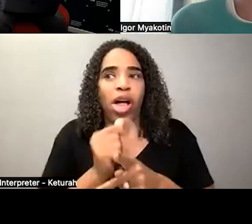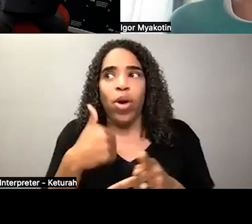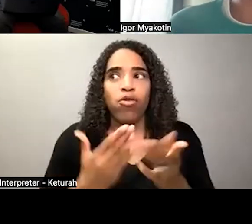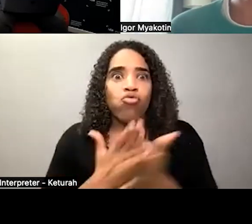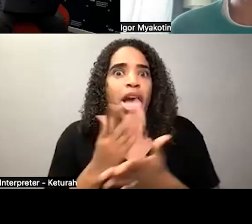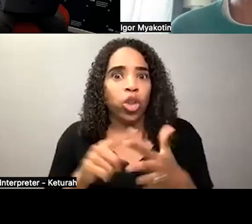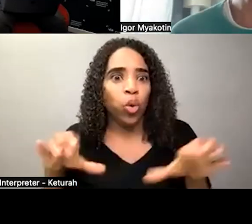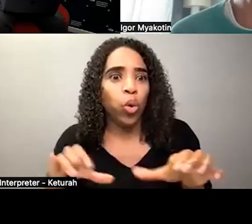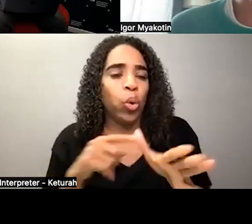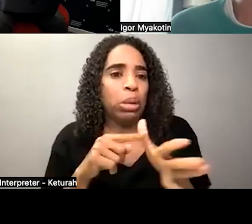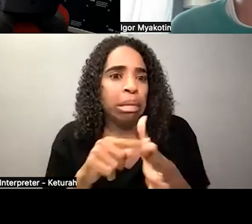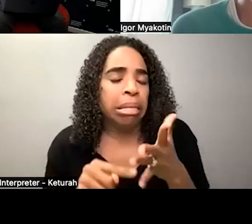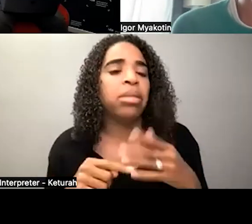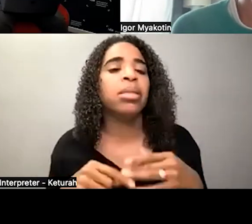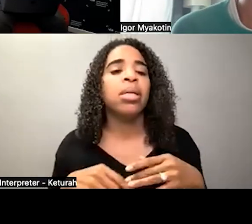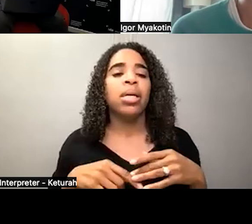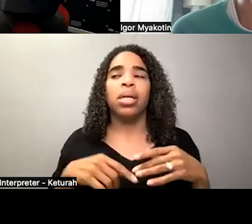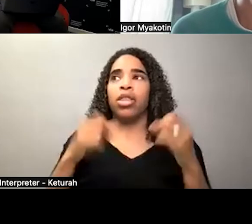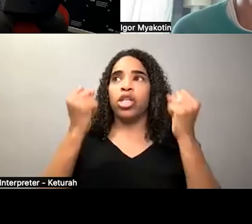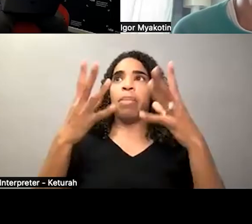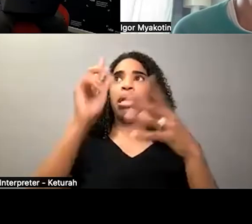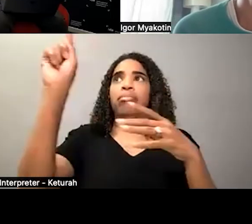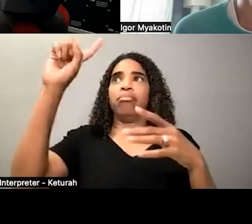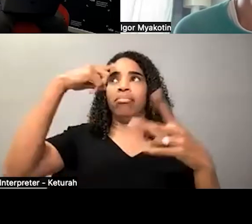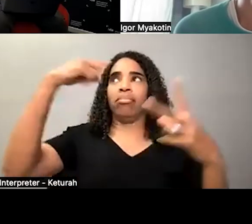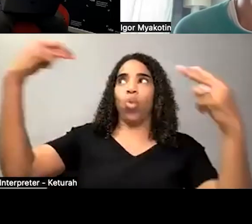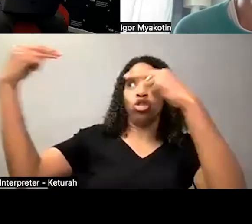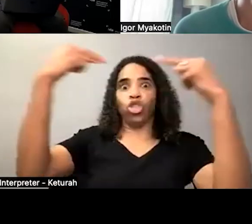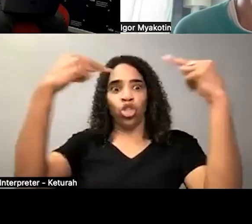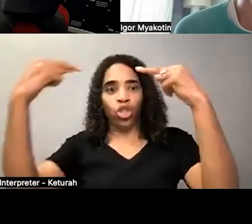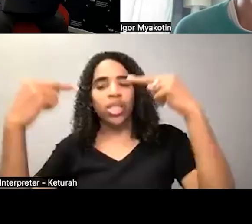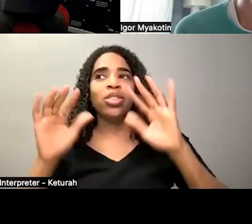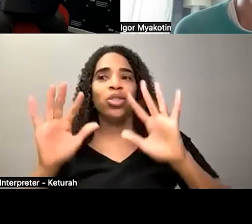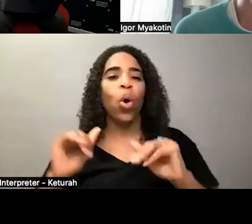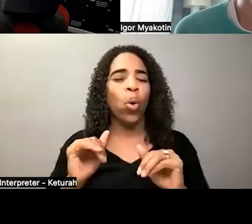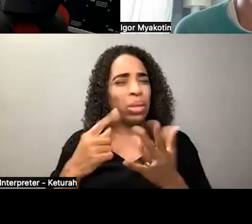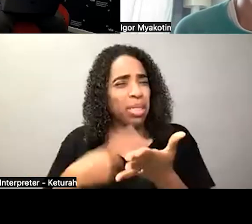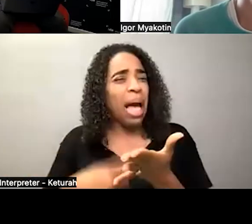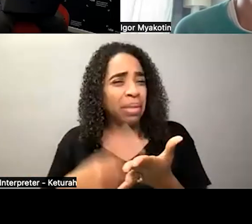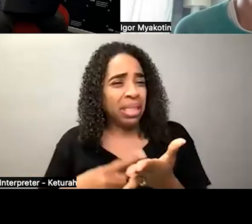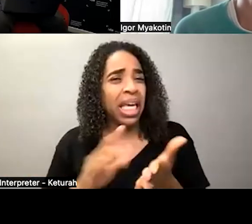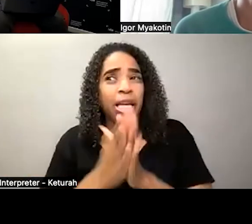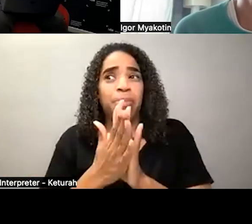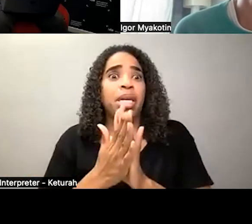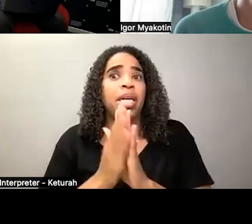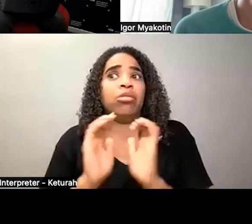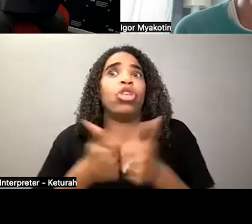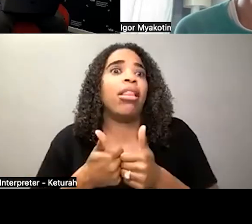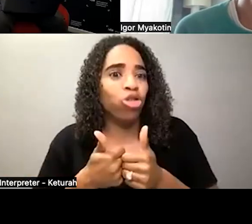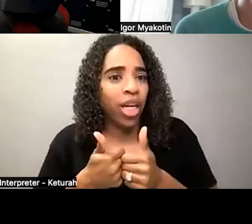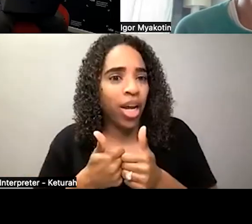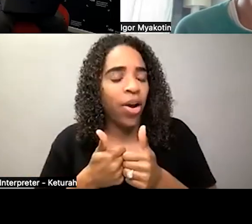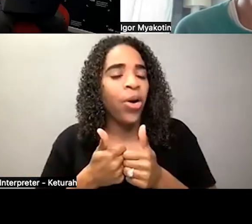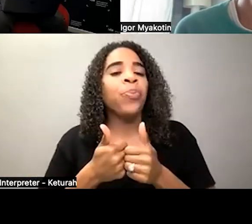on extreme surveillance. So yes, it could be difficult to take position about your